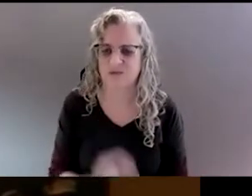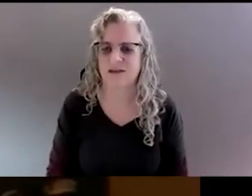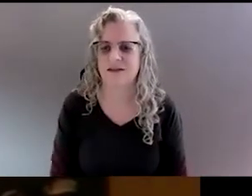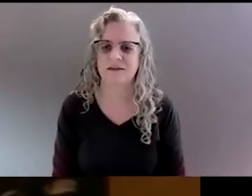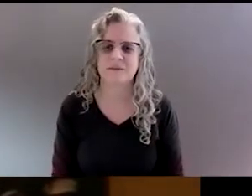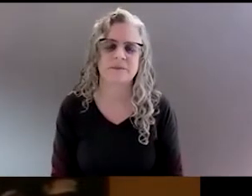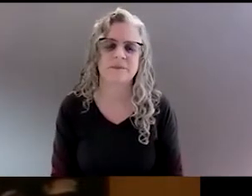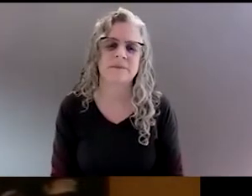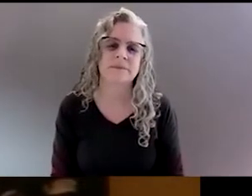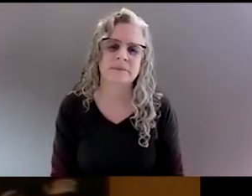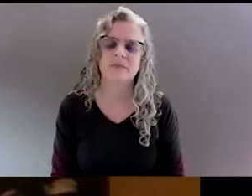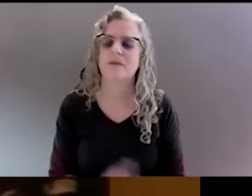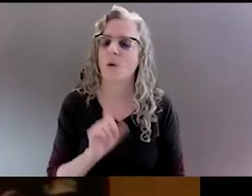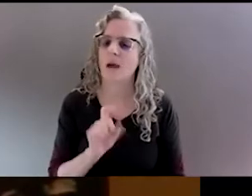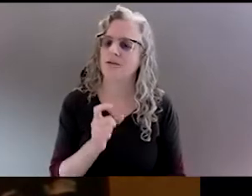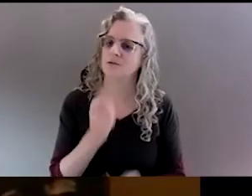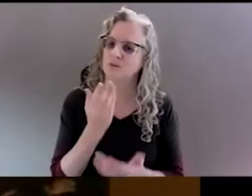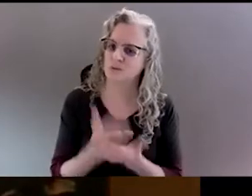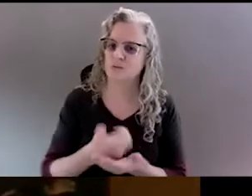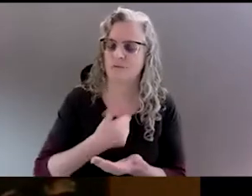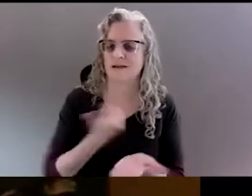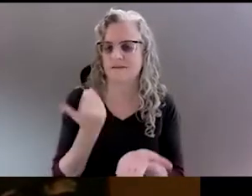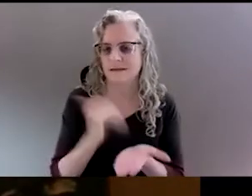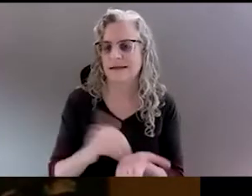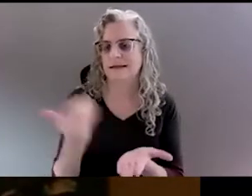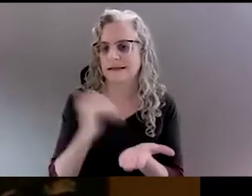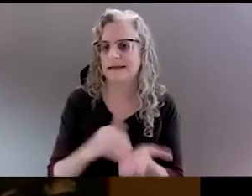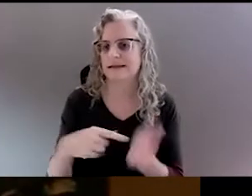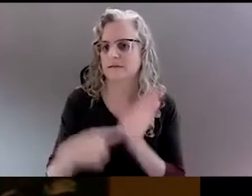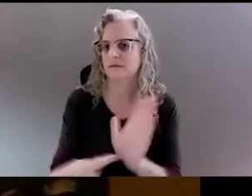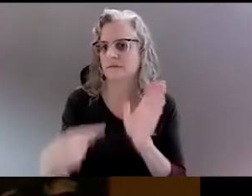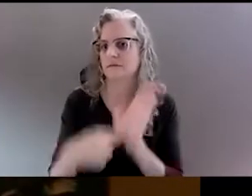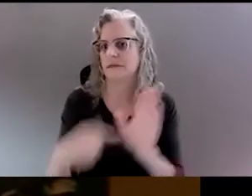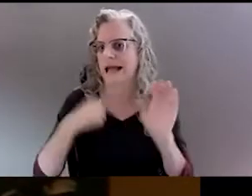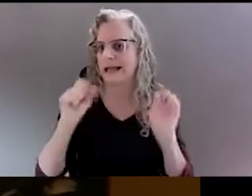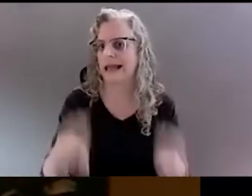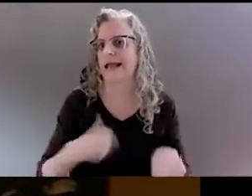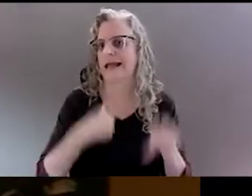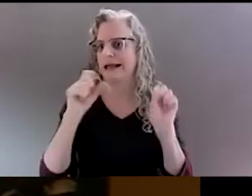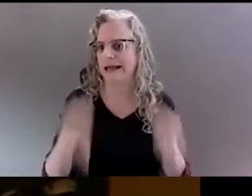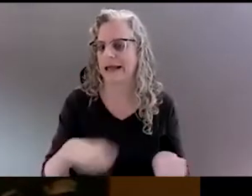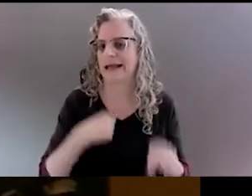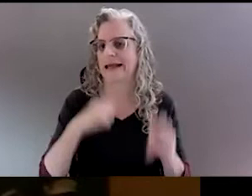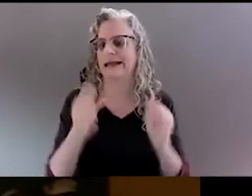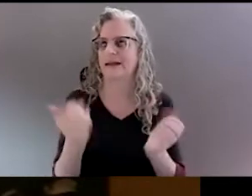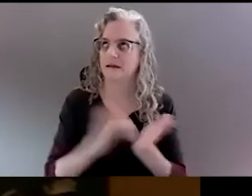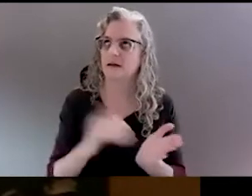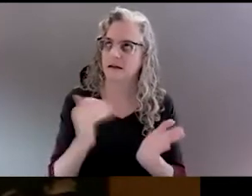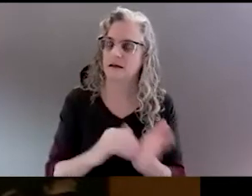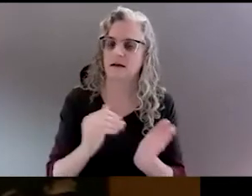over and over again that I am just as smart, just as capable, and sometimes even more capable than